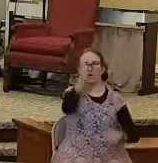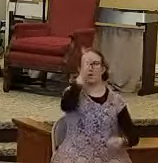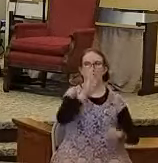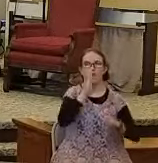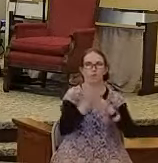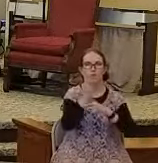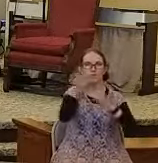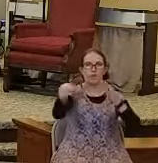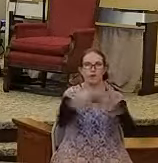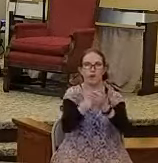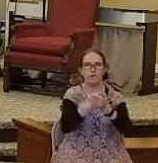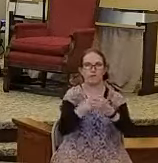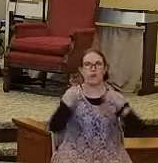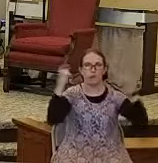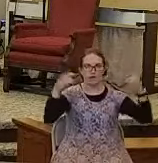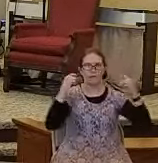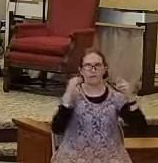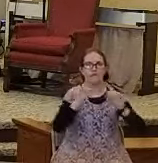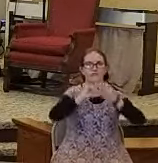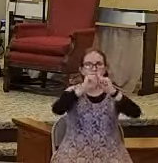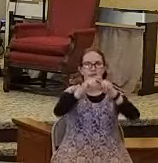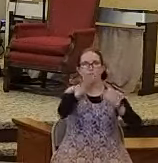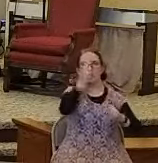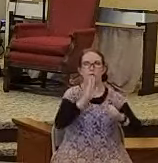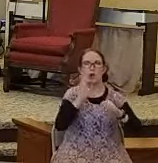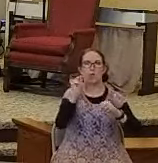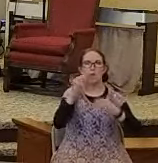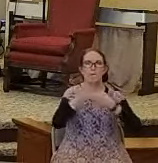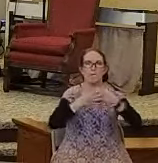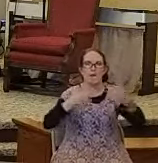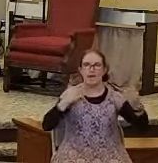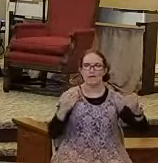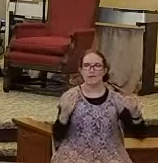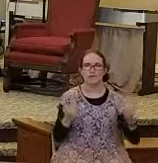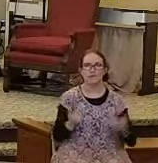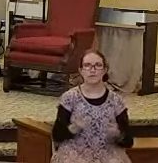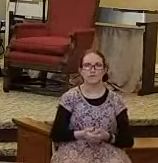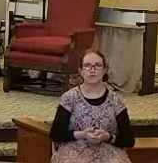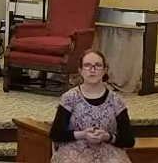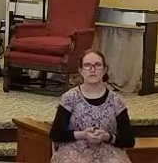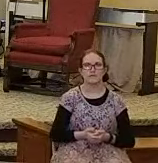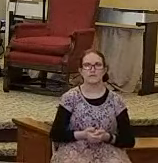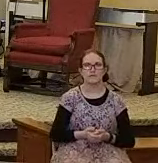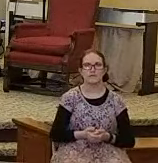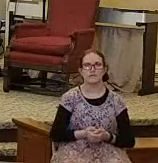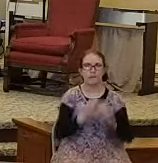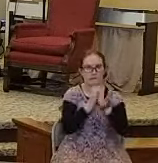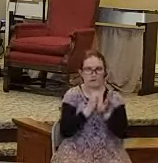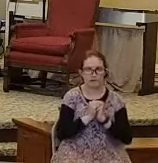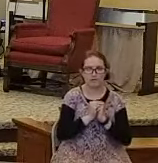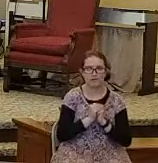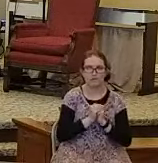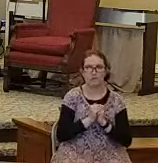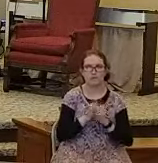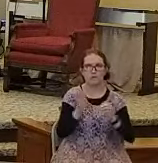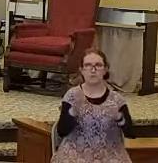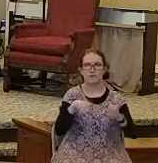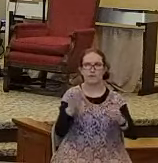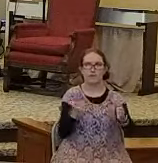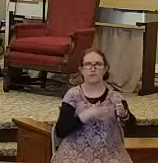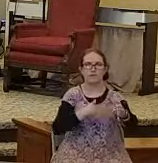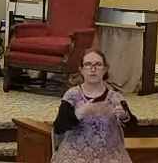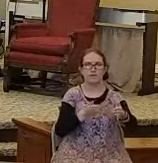all. Amen. Hallelujah. You can lean on God no matter what. Hallelujah, Jesus. Amen. Amen. There's another